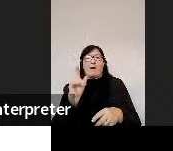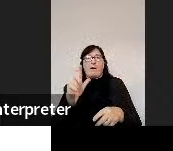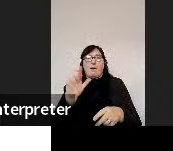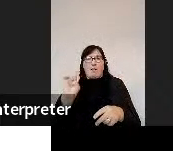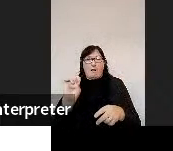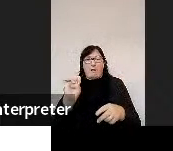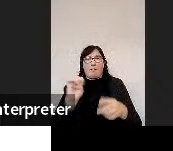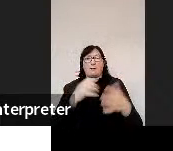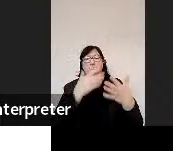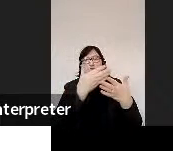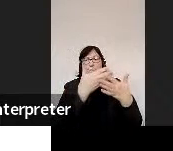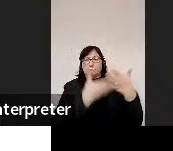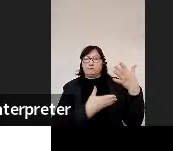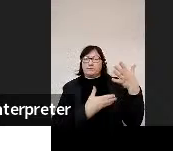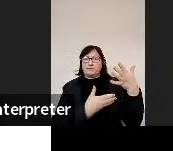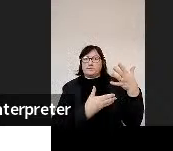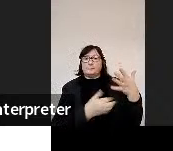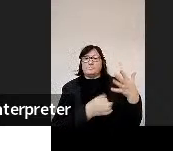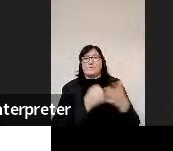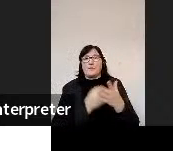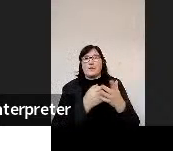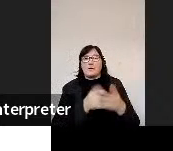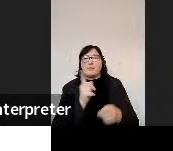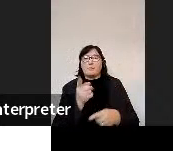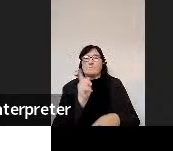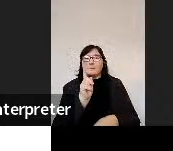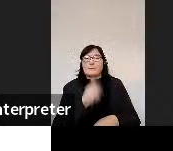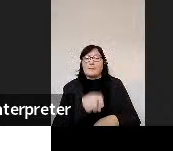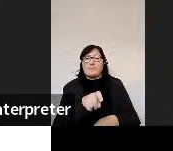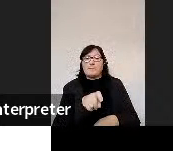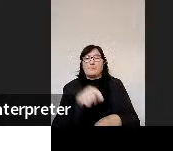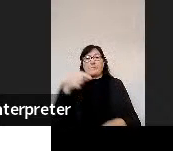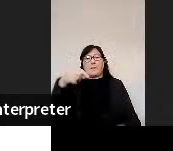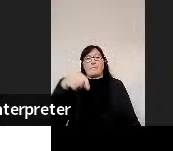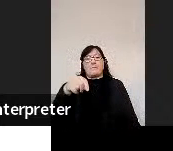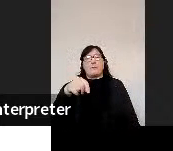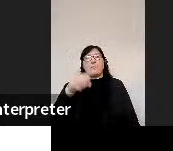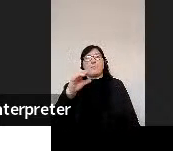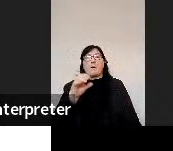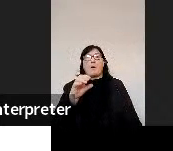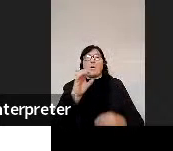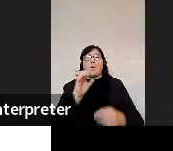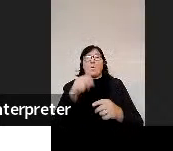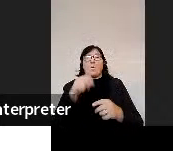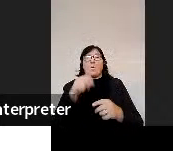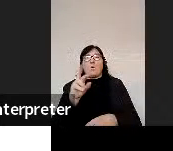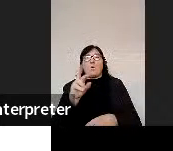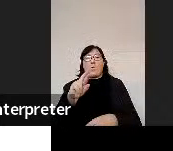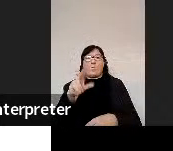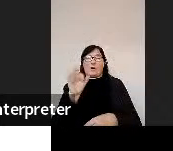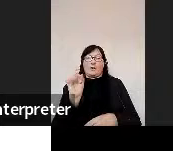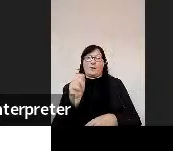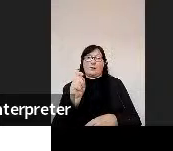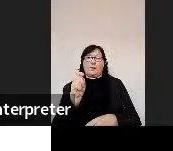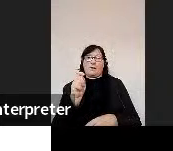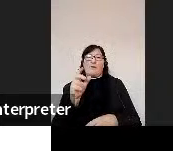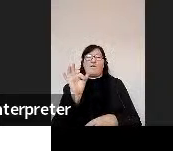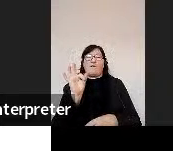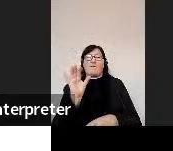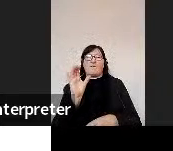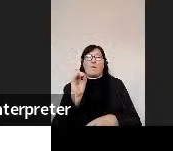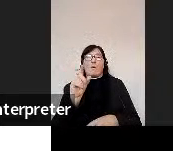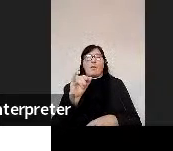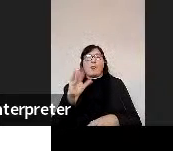sub-menu below that, and you would click on Portfolio Management. Clicking on Portfolio Management will then open up